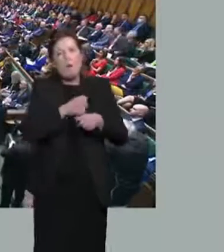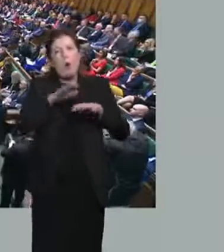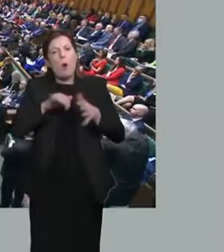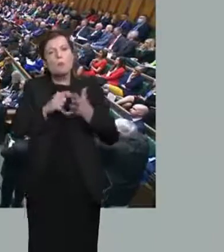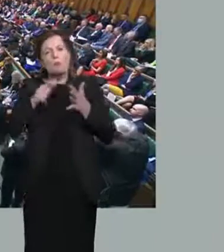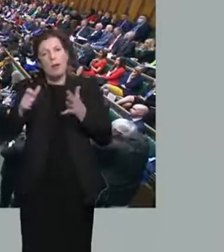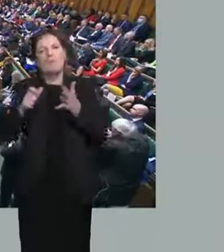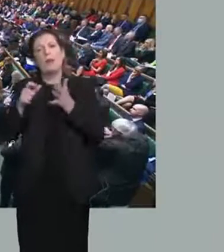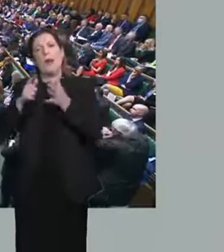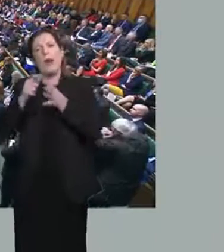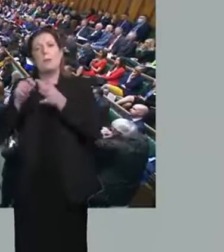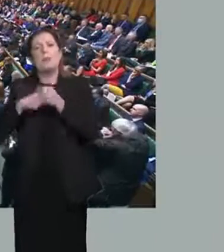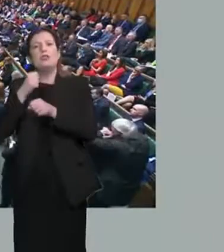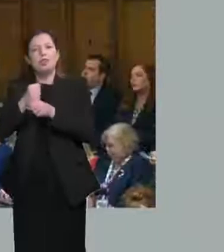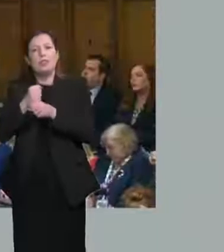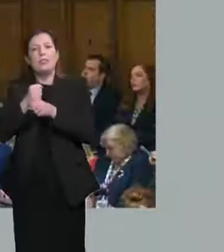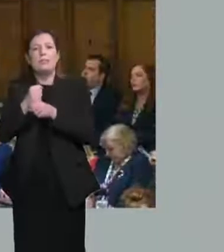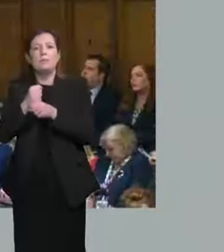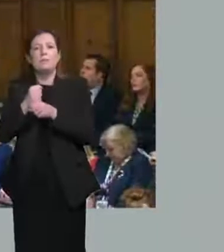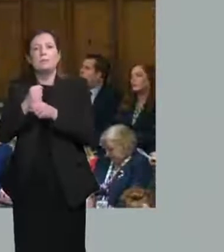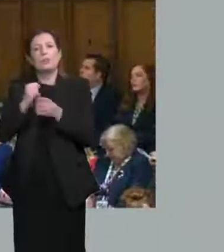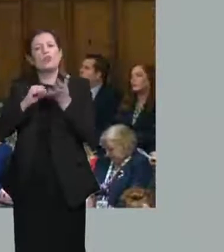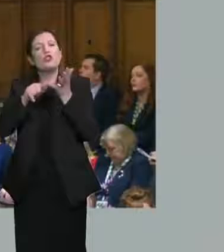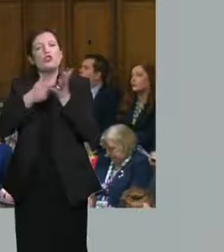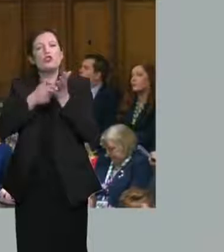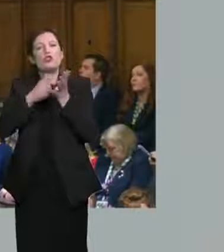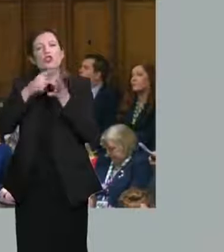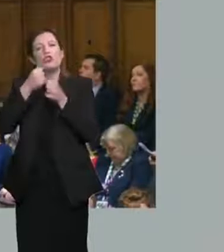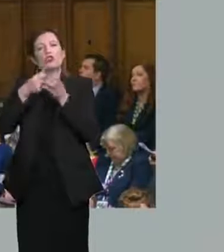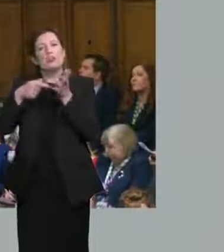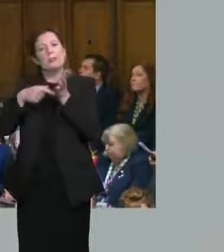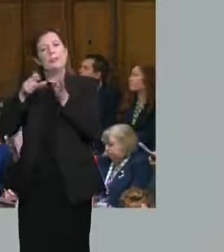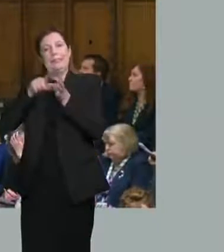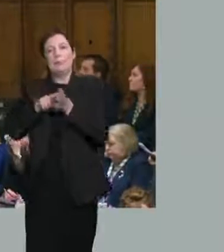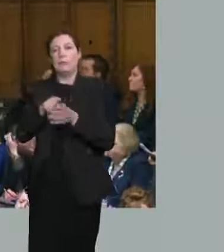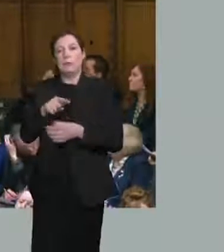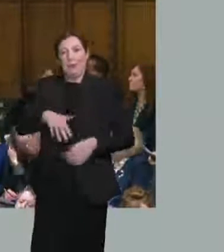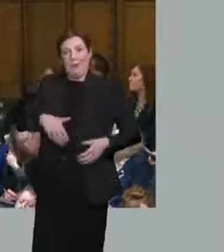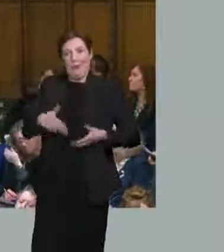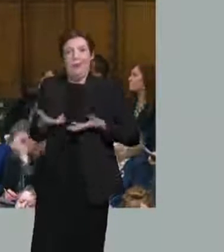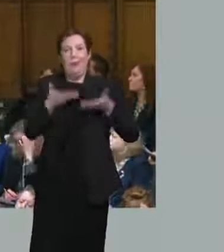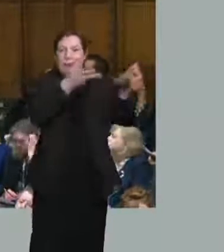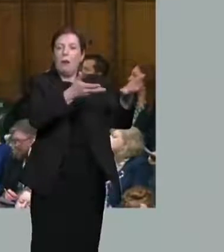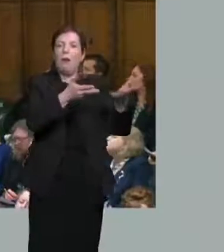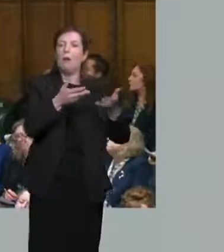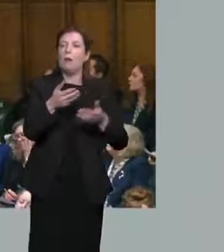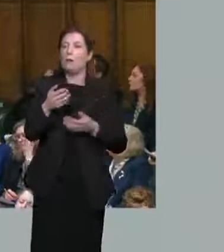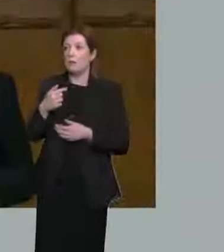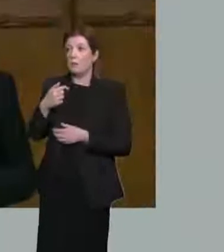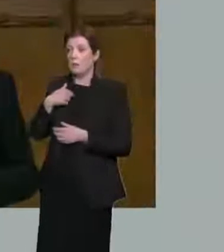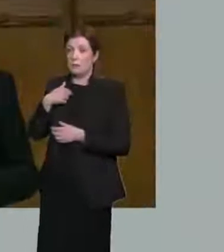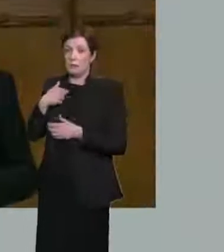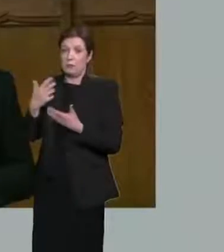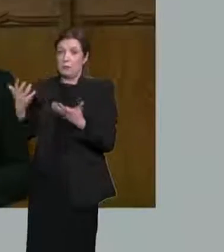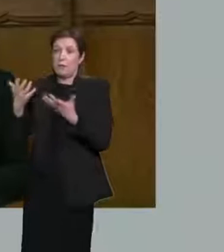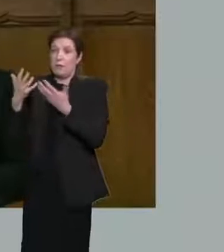of the APPG on surrogacy, for her work to bring Ukrainian surrogates to safety here. Sadly, in my role as Chair of the APPG on